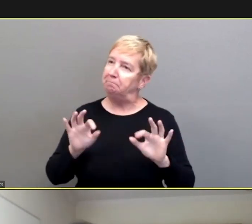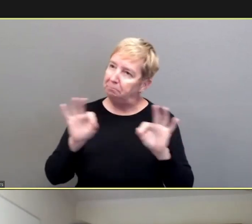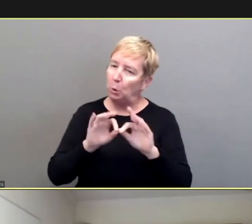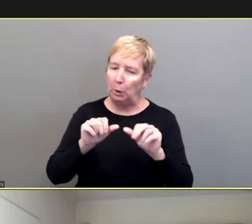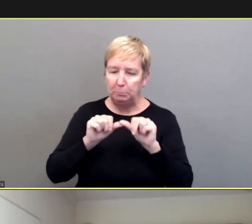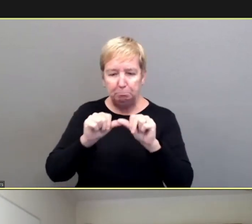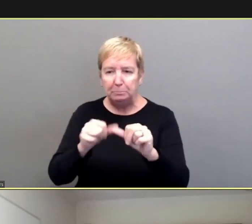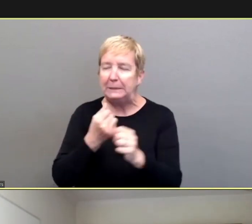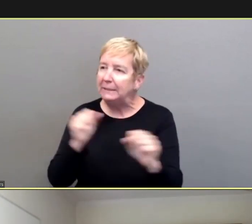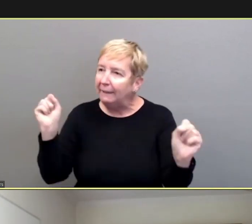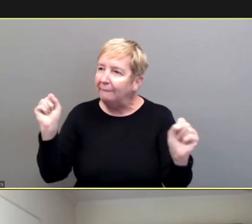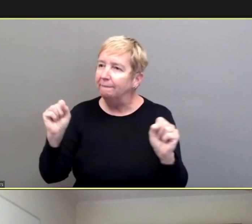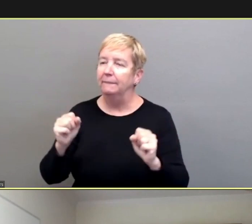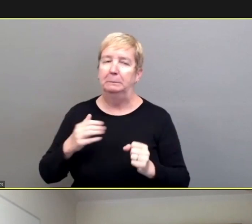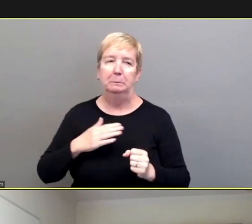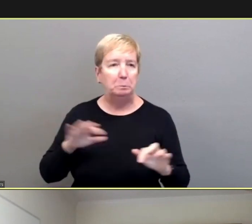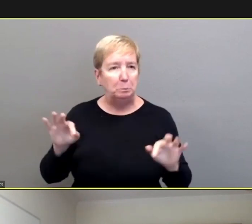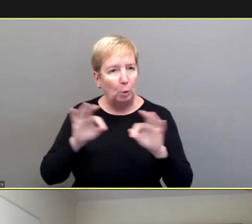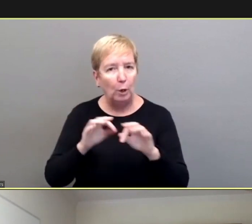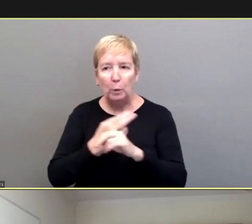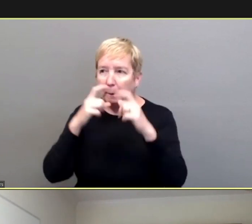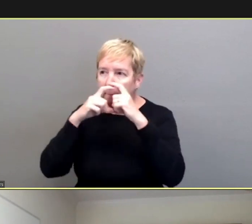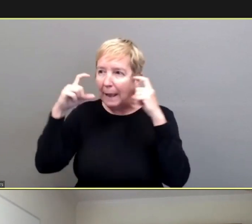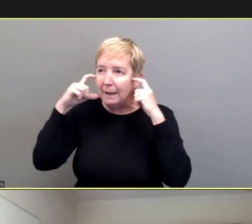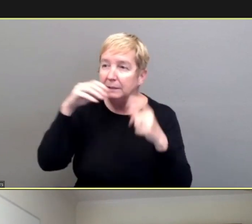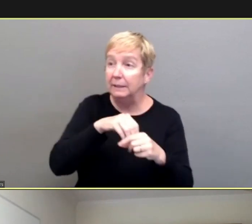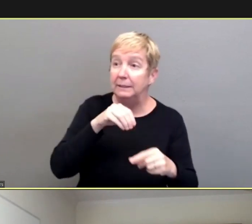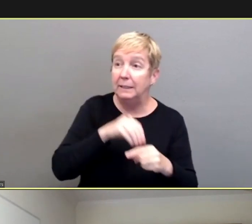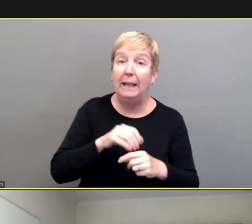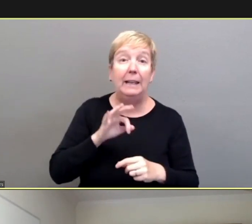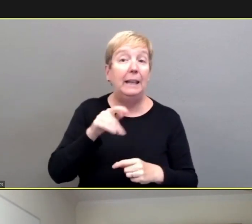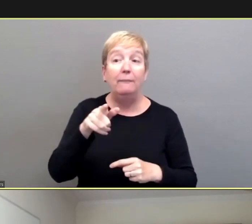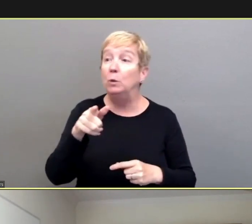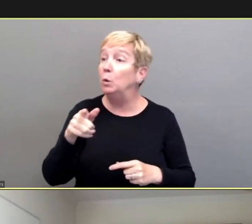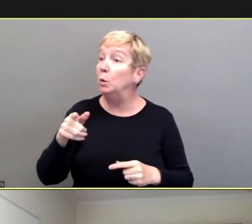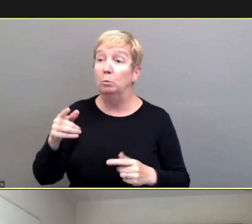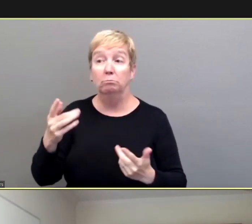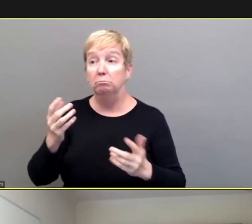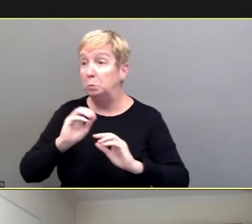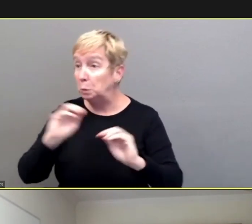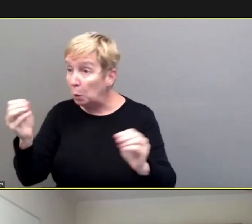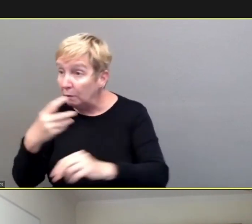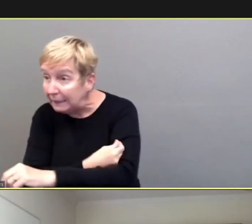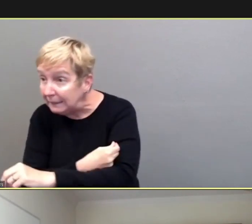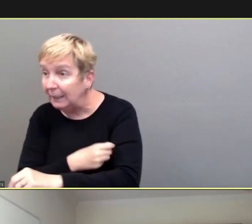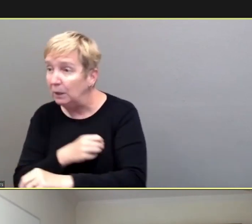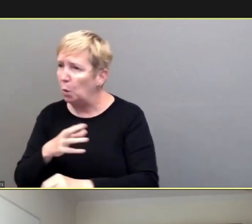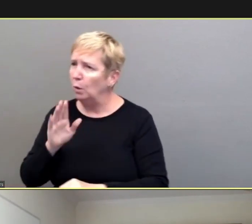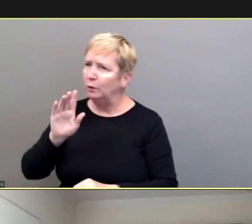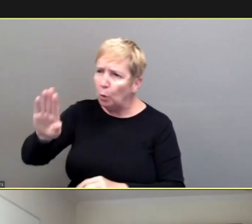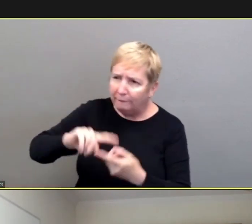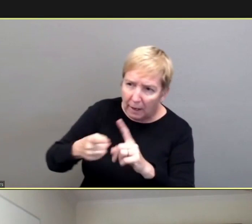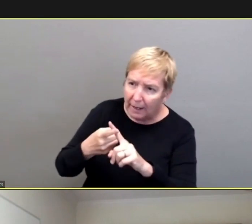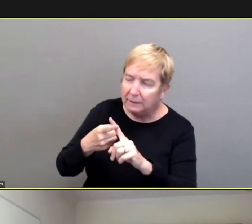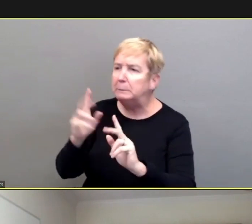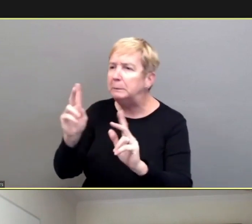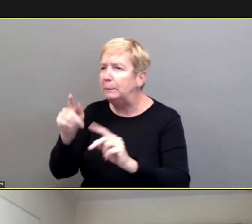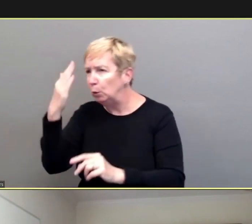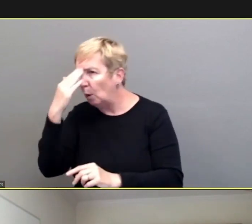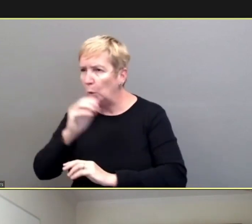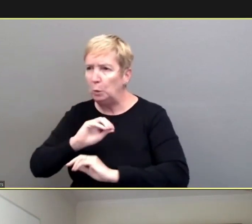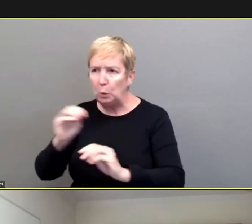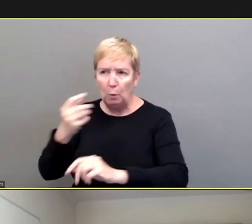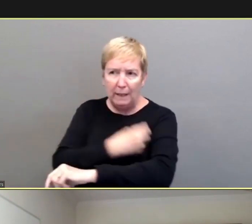And if you haven't gotten vaccinated or you know someone that hasn't gotten vaccinated, please encourage them to talk with their